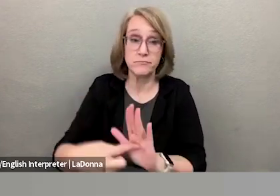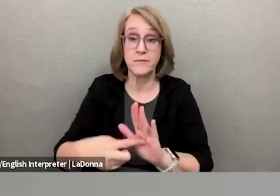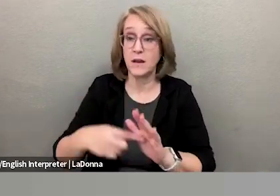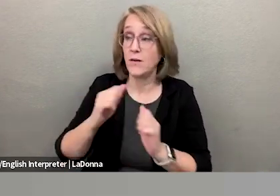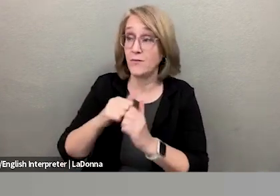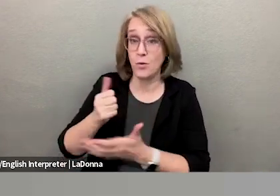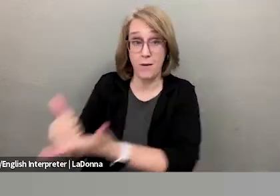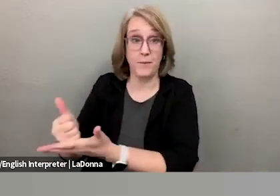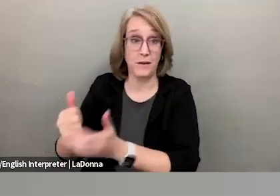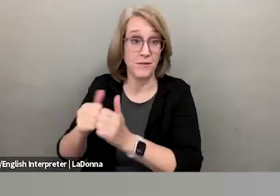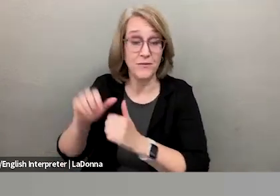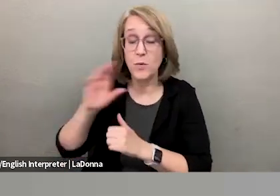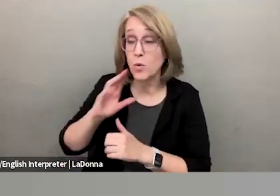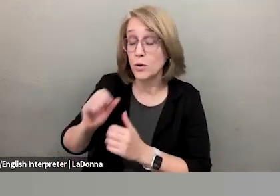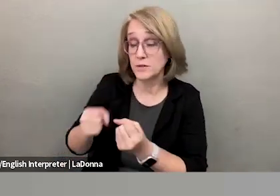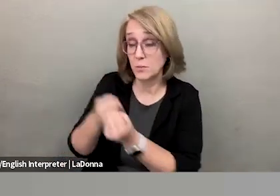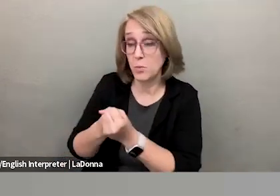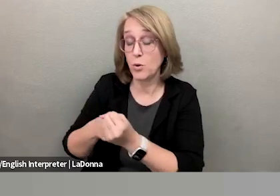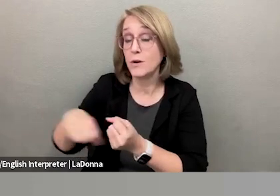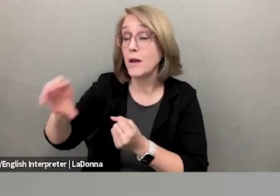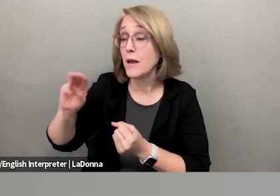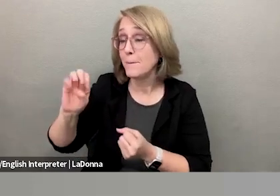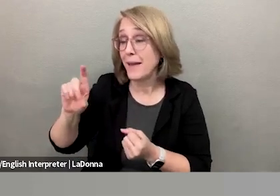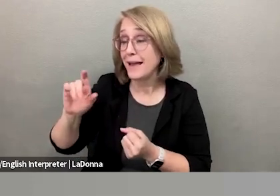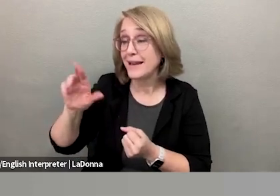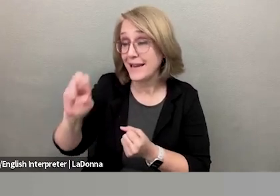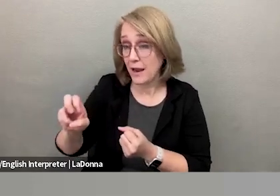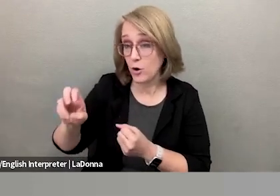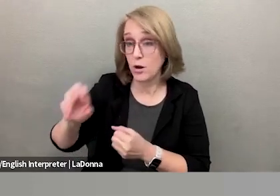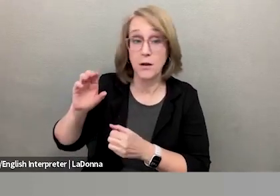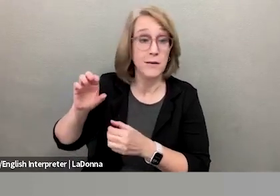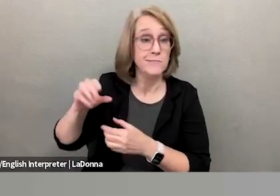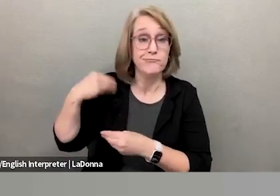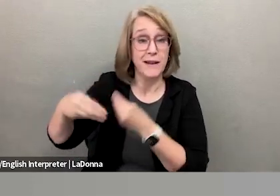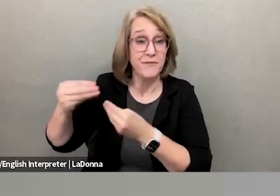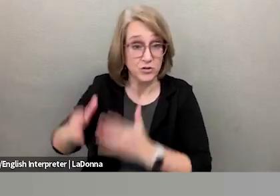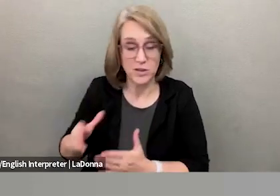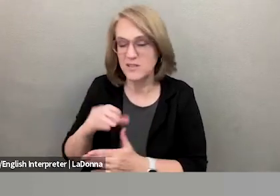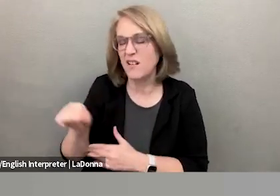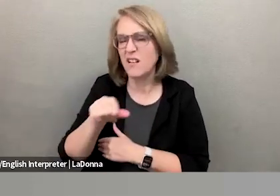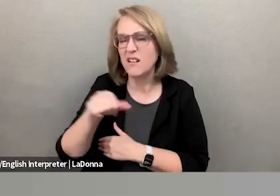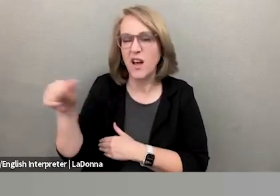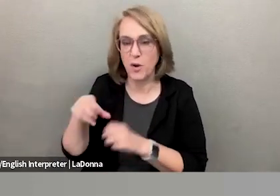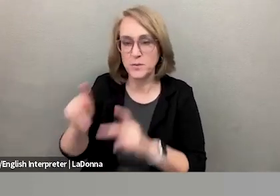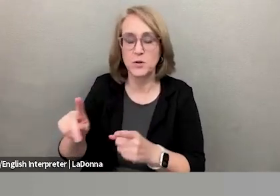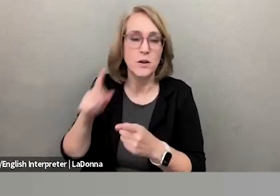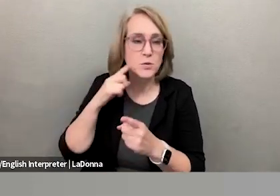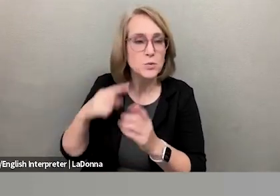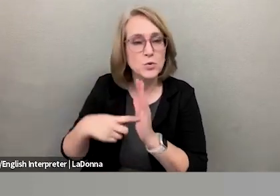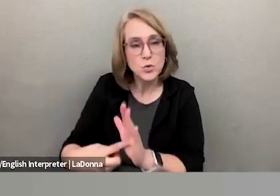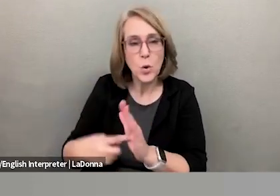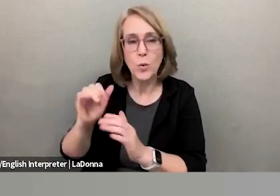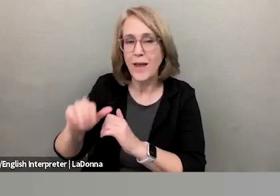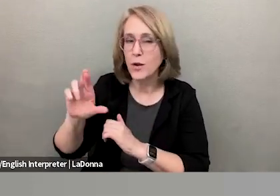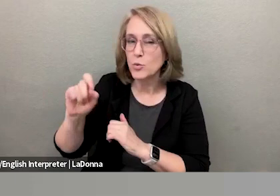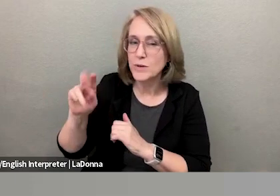to caregivers of Medicare beneficiaries, and another opportunity again to show the return on investment and